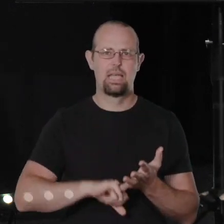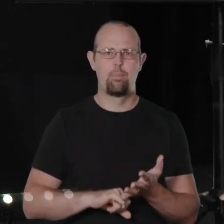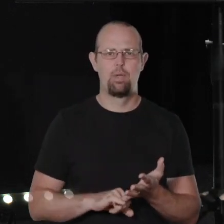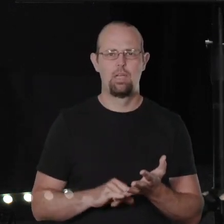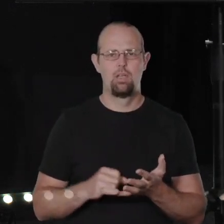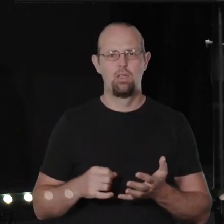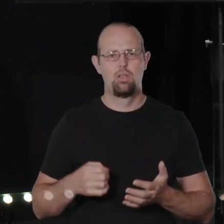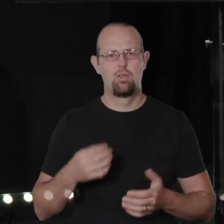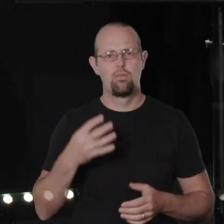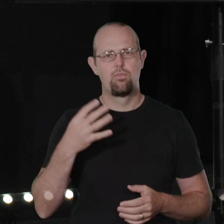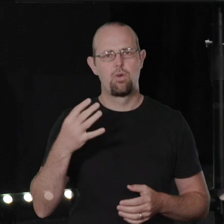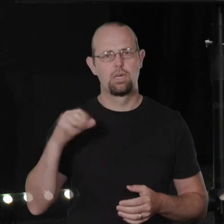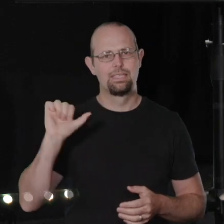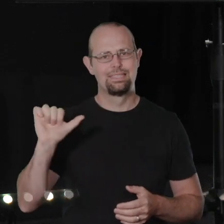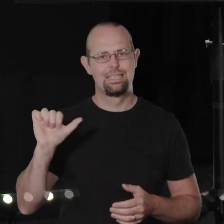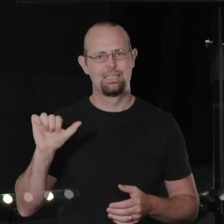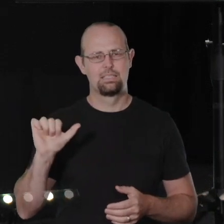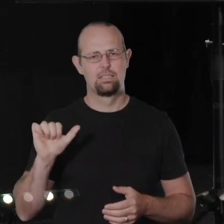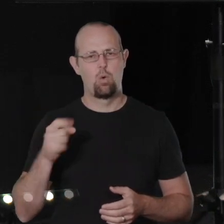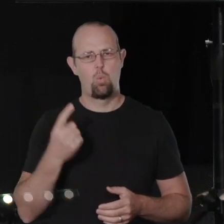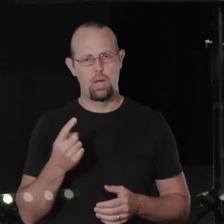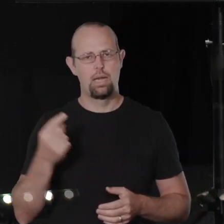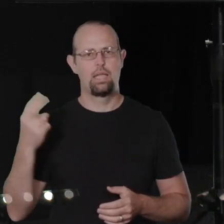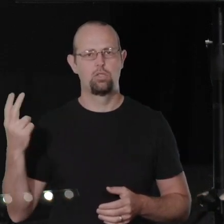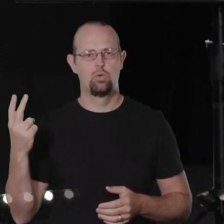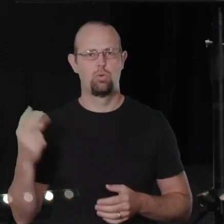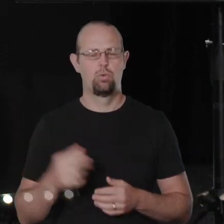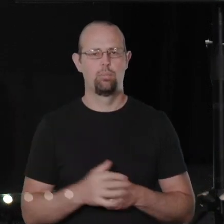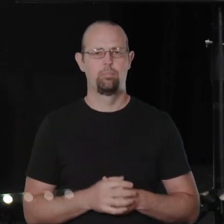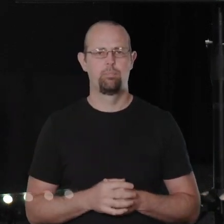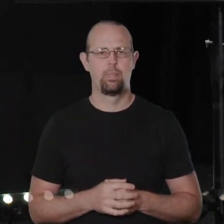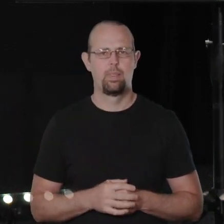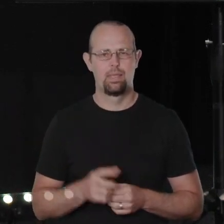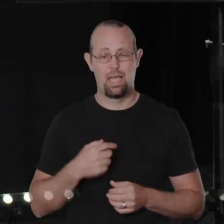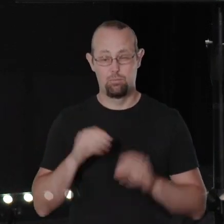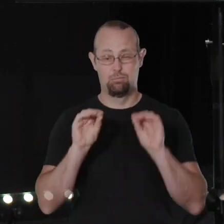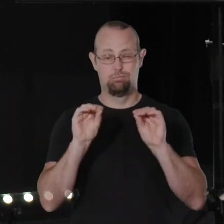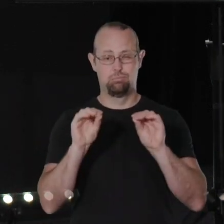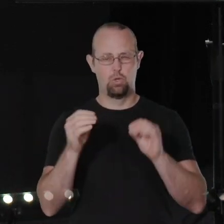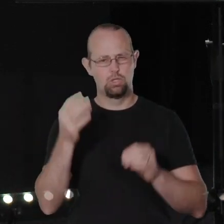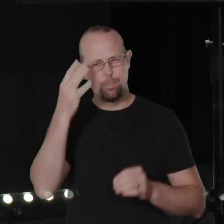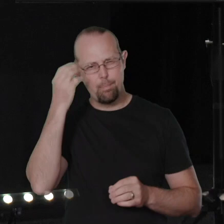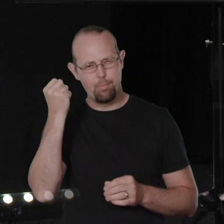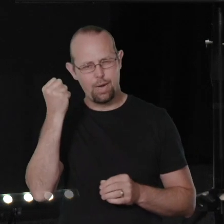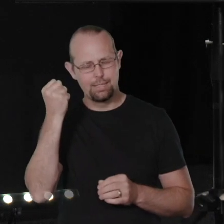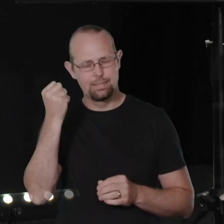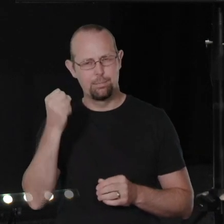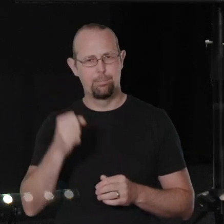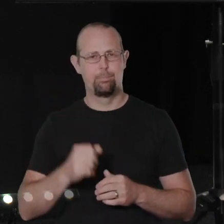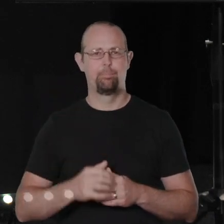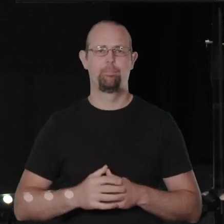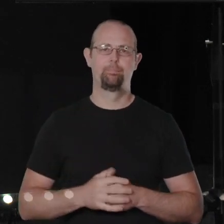2. I was taught to memorize it. Memorizing scripture is a great thing to do. But here's what it says for you